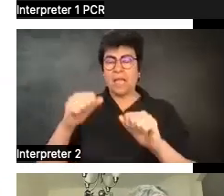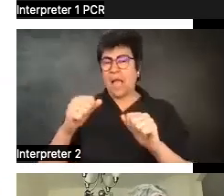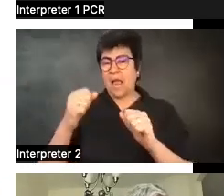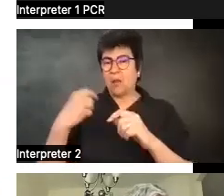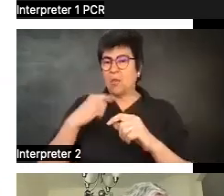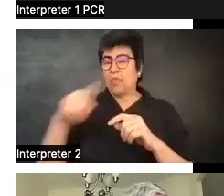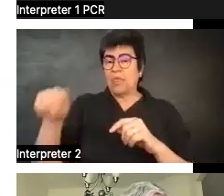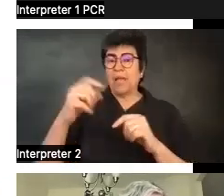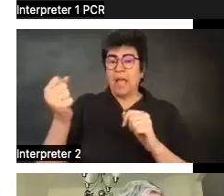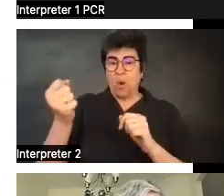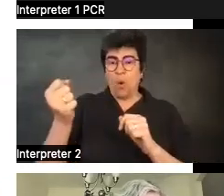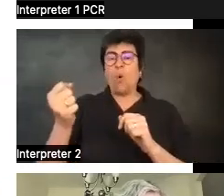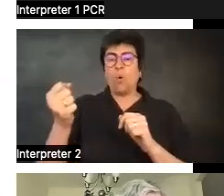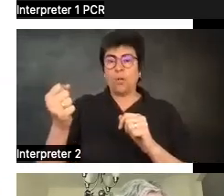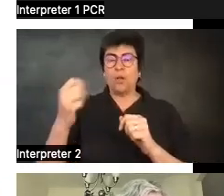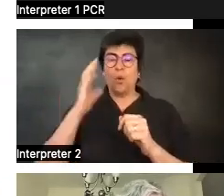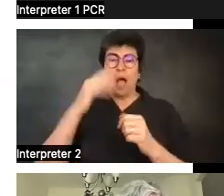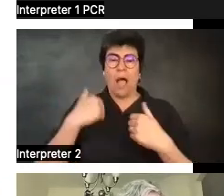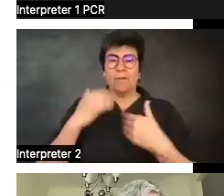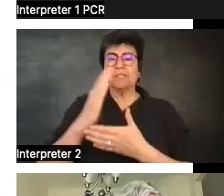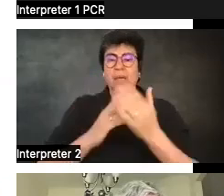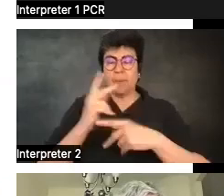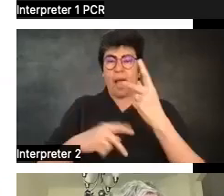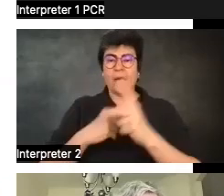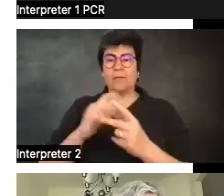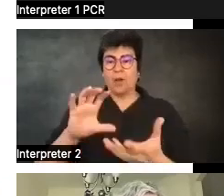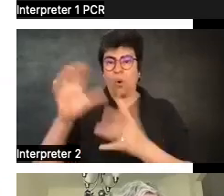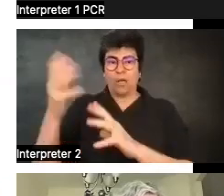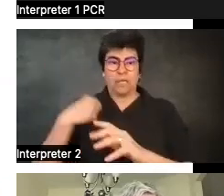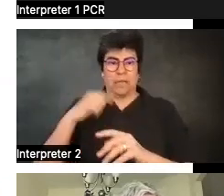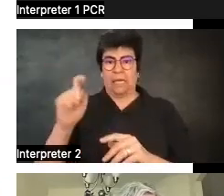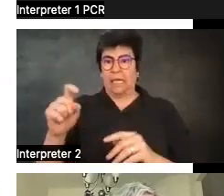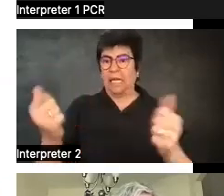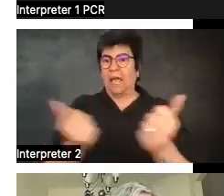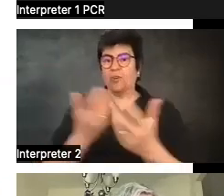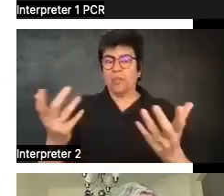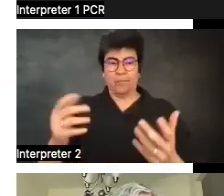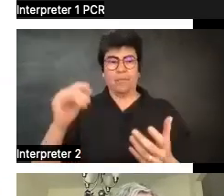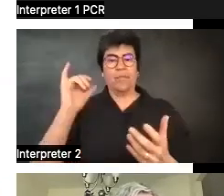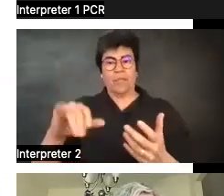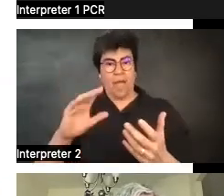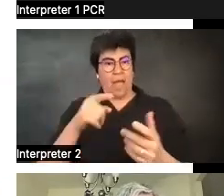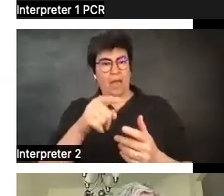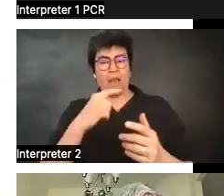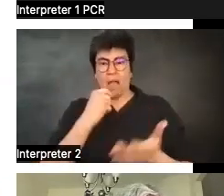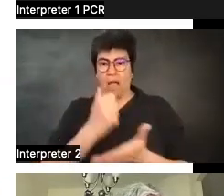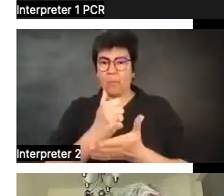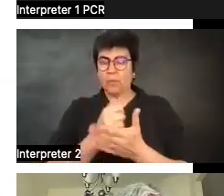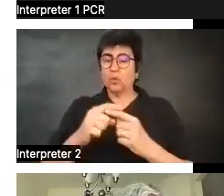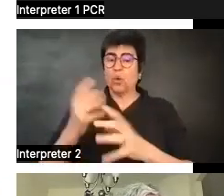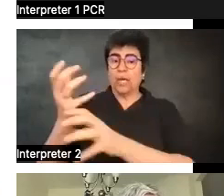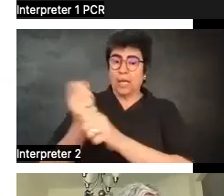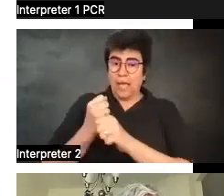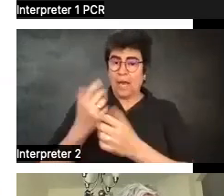it in fear that there's going to be some sort of a crisis where they need everything, this gets them so that they're actually receiving